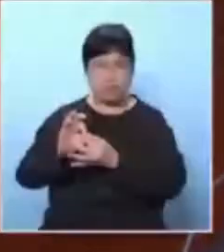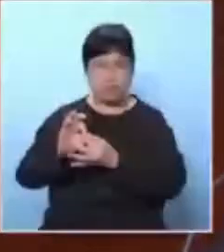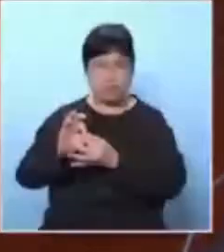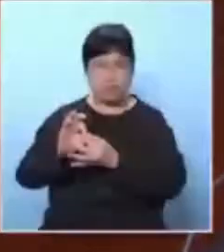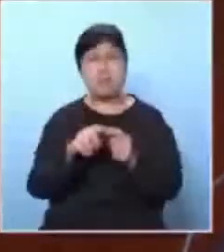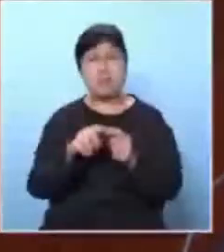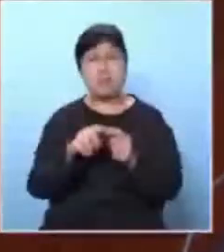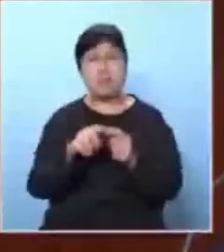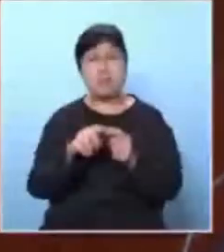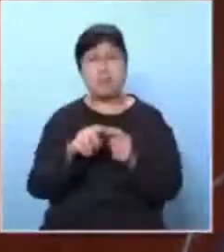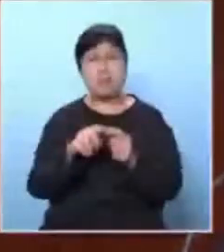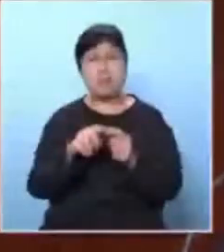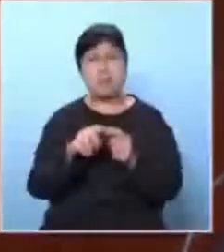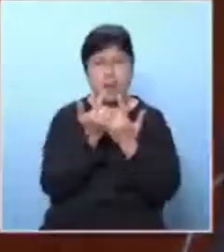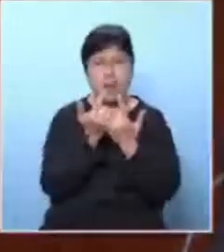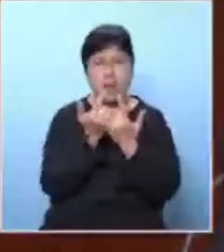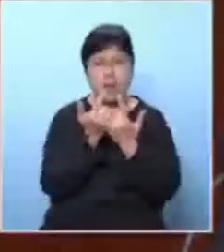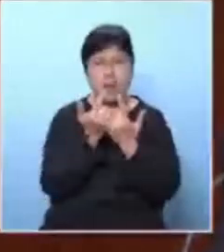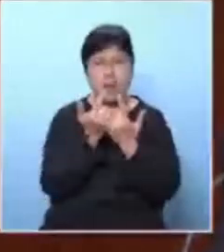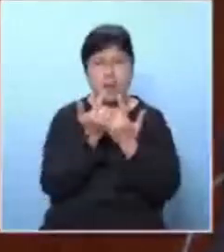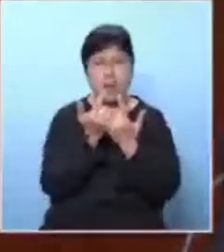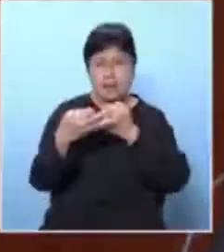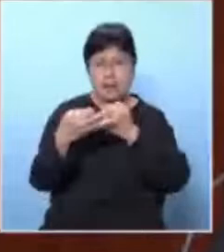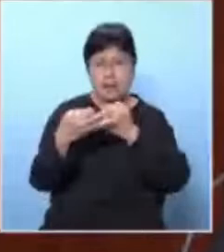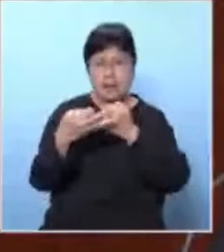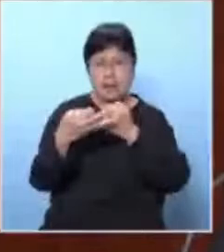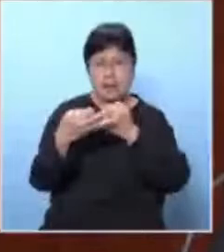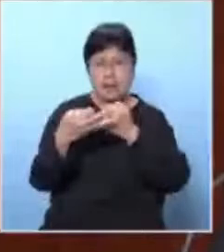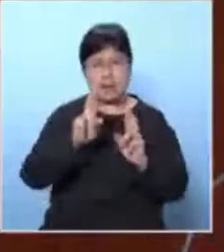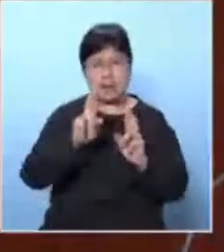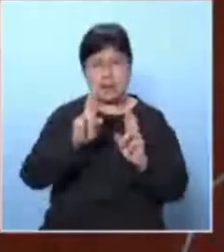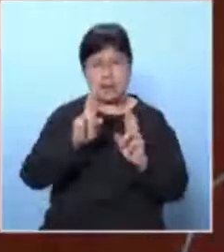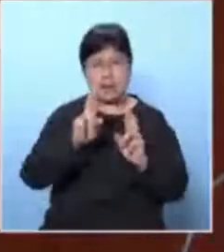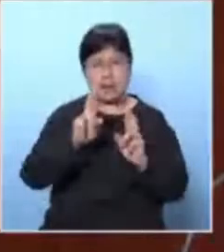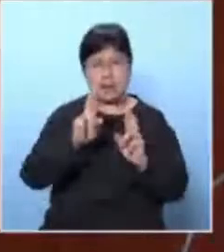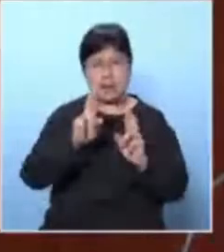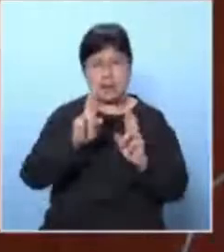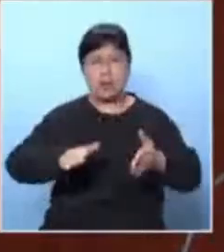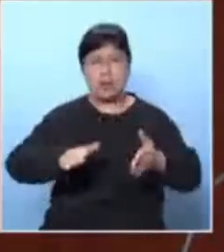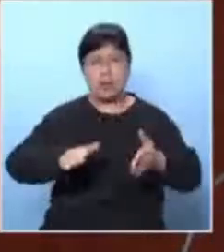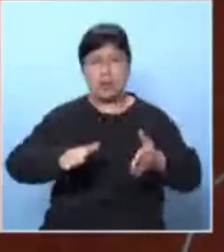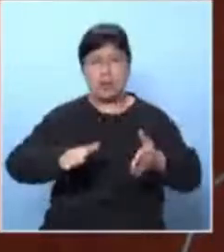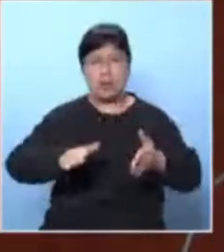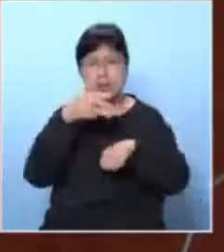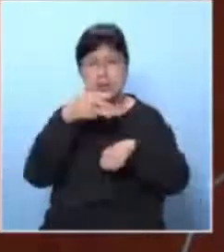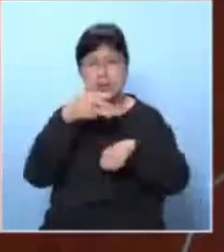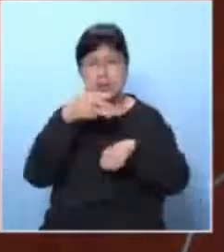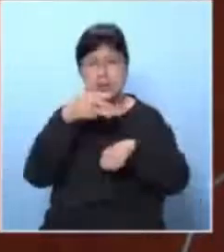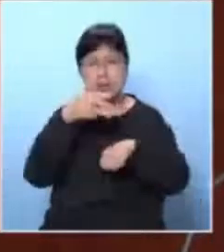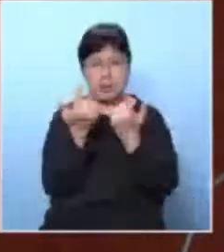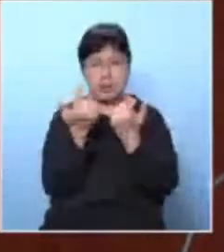Northern Metropolis Highway, New Territories North Newtown section.